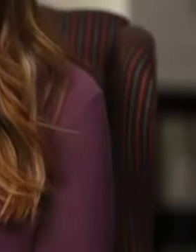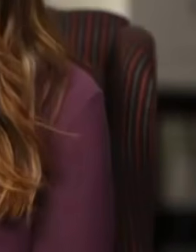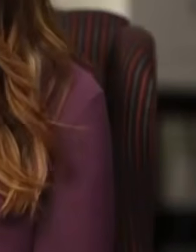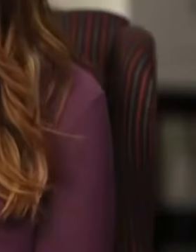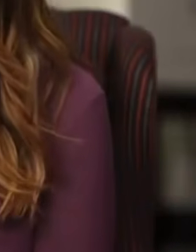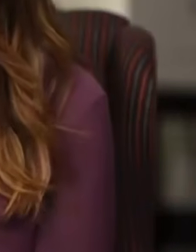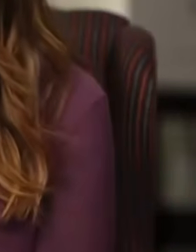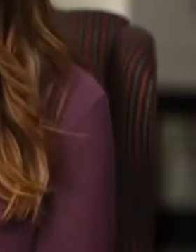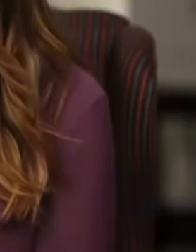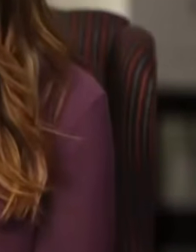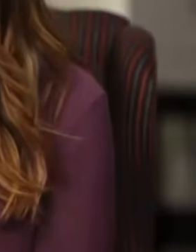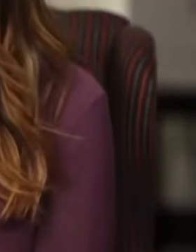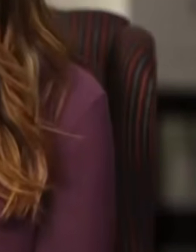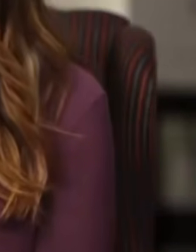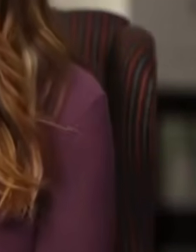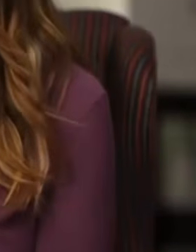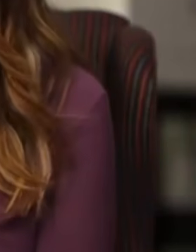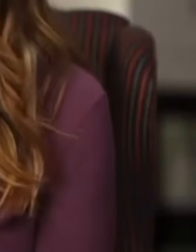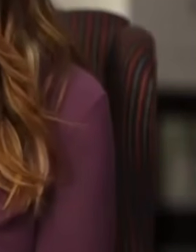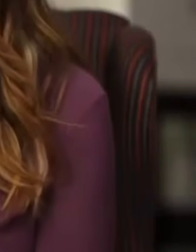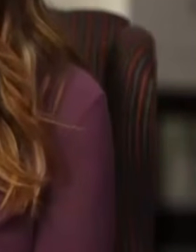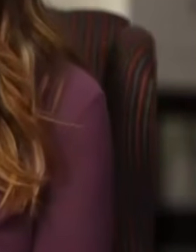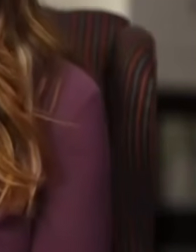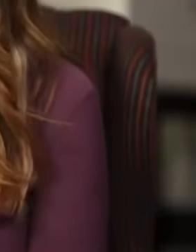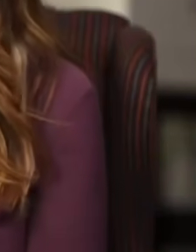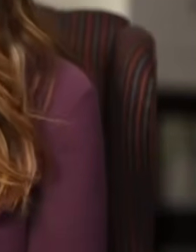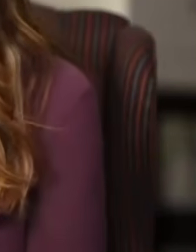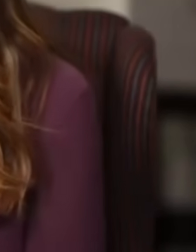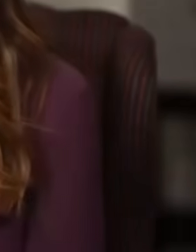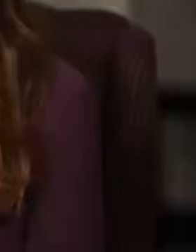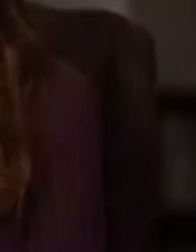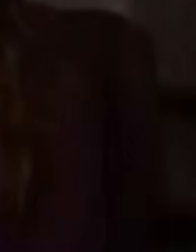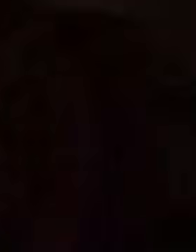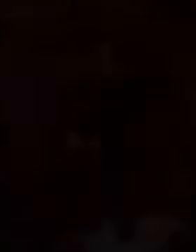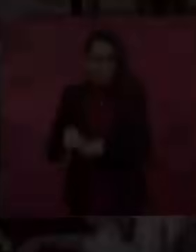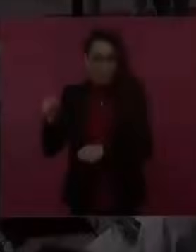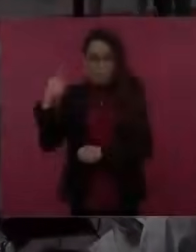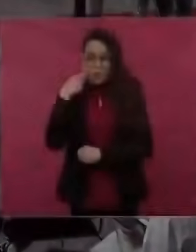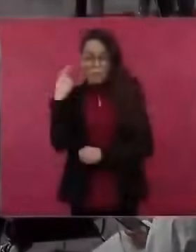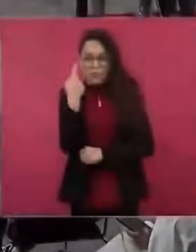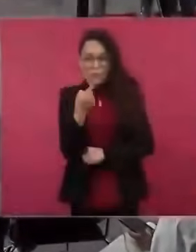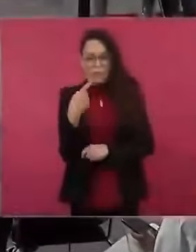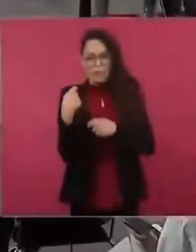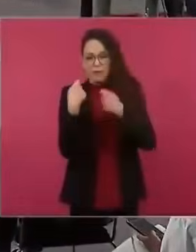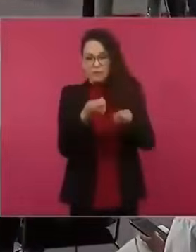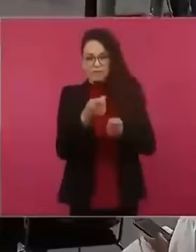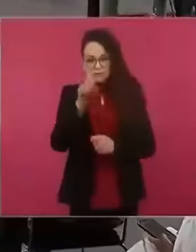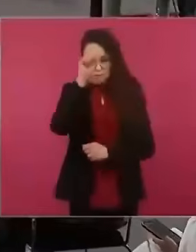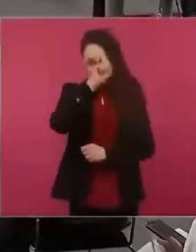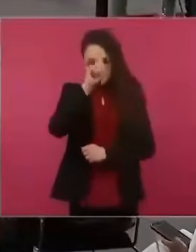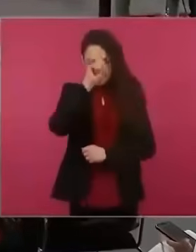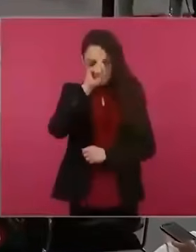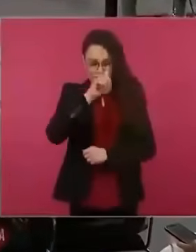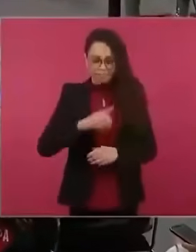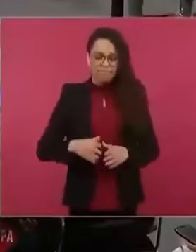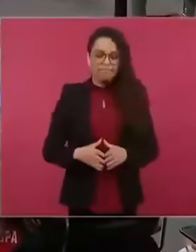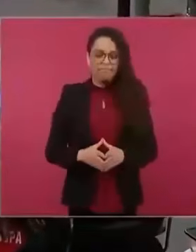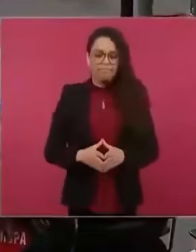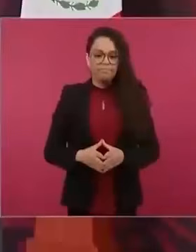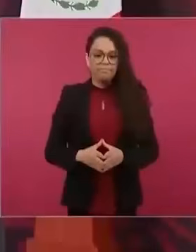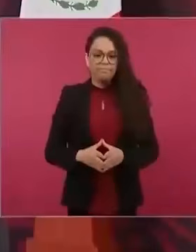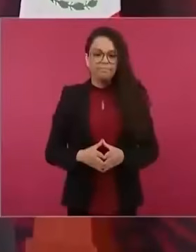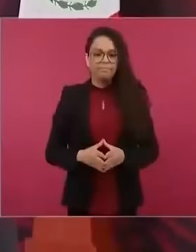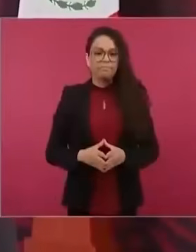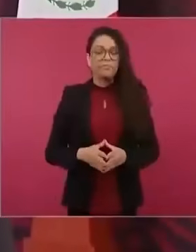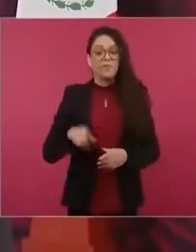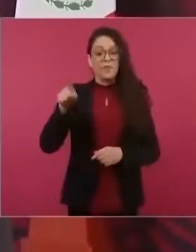with us, we are going to target you, and you are going to regret it. So do you want to cooperate? Tenemos que abandonar la idea de poner en la